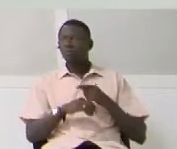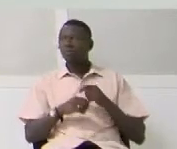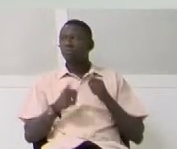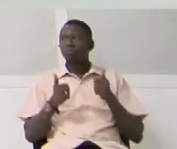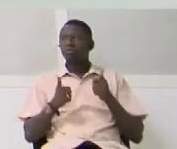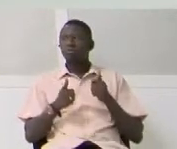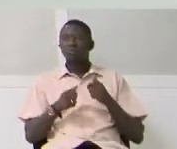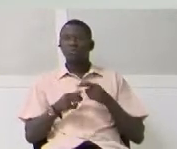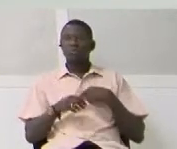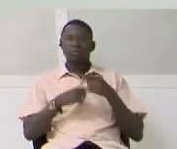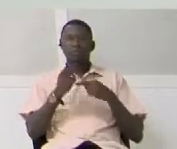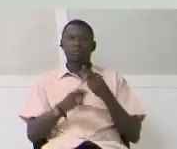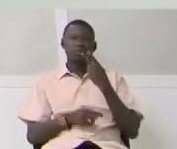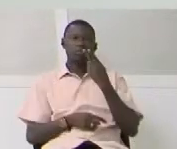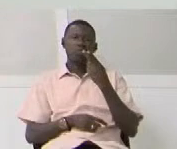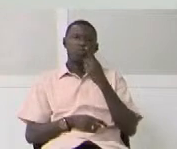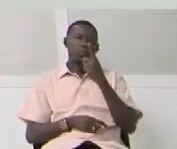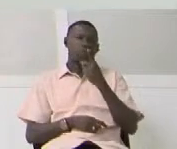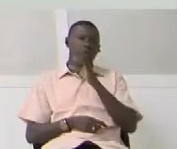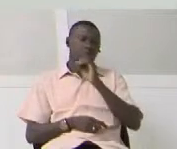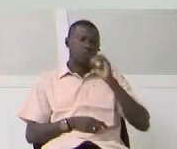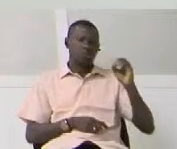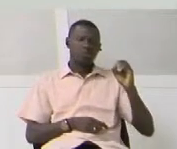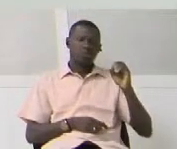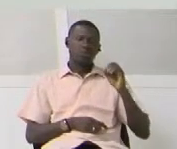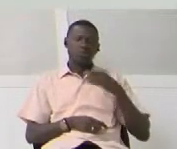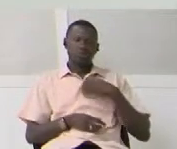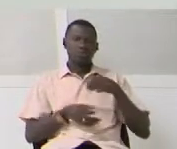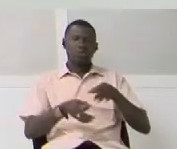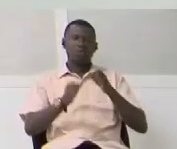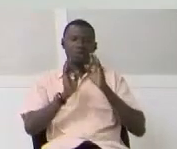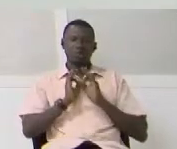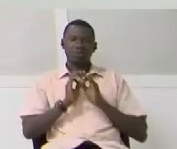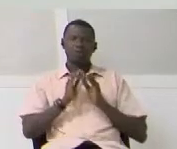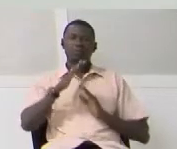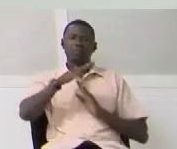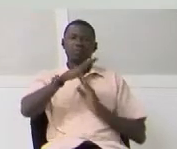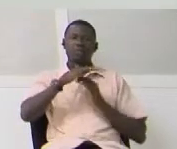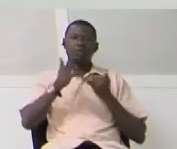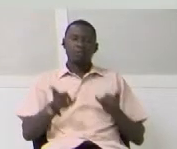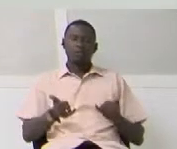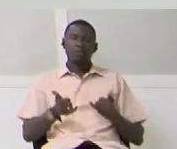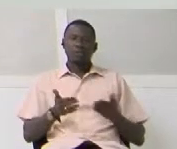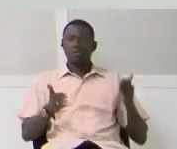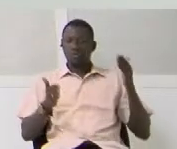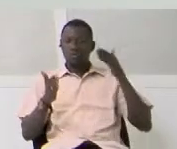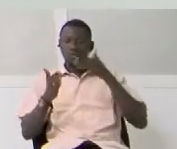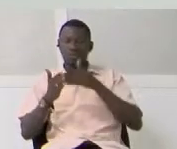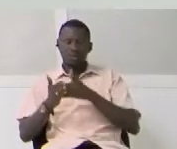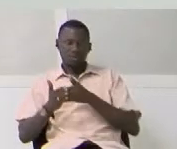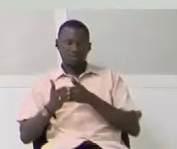It's 1 o'clock, almost 1 o'clock. So we take our break now until